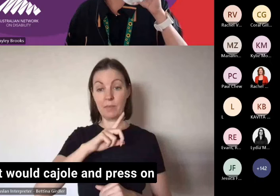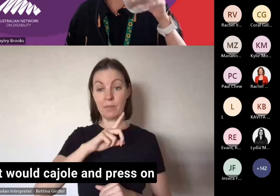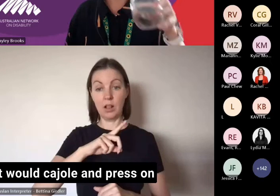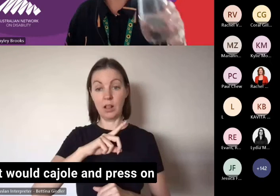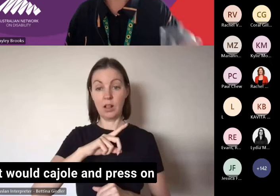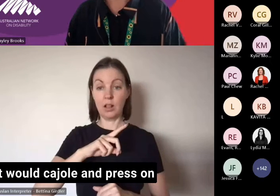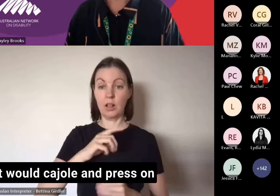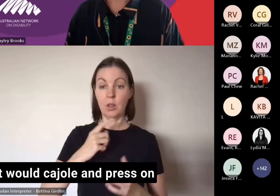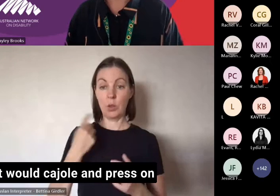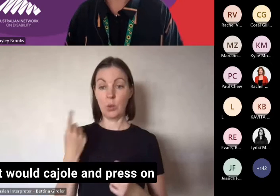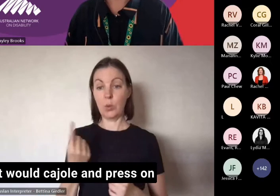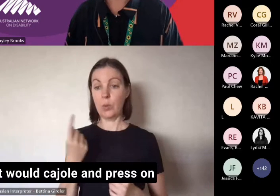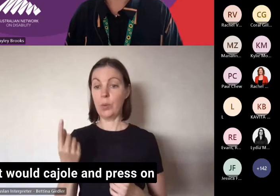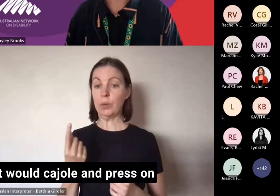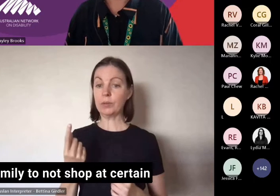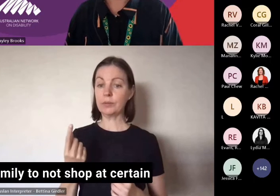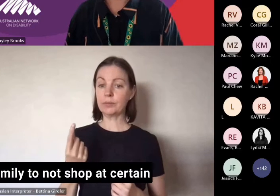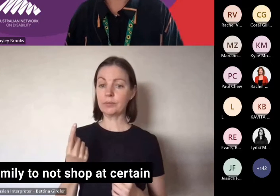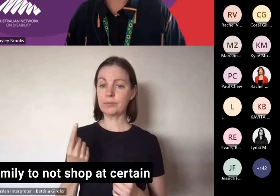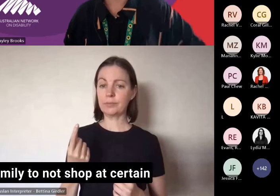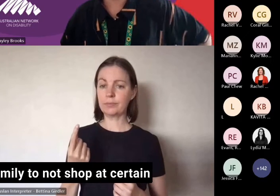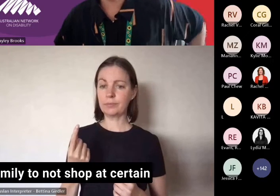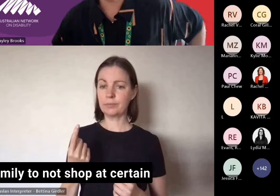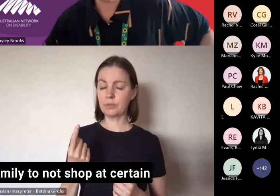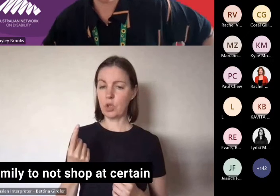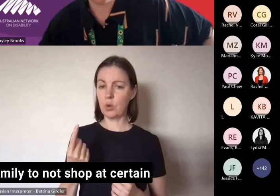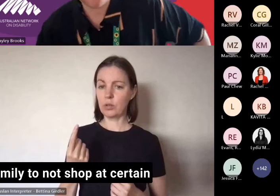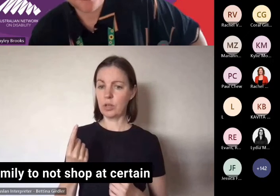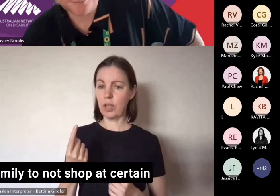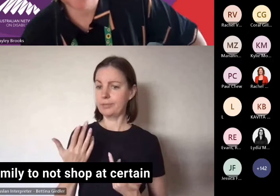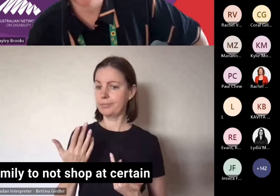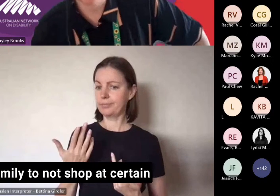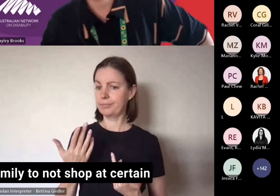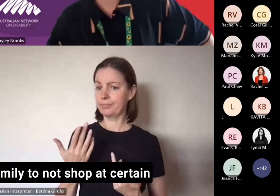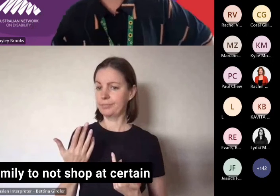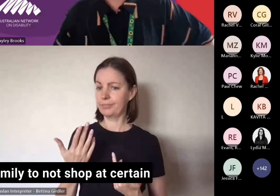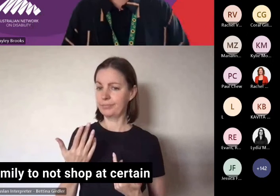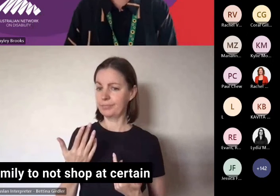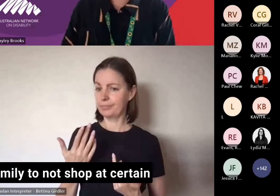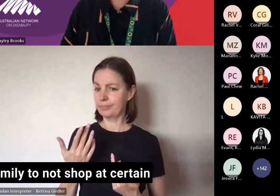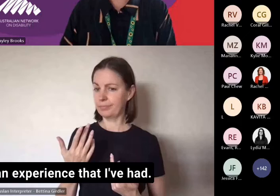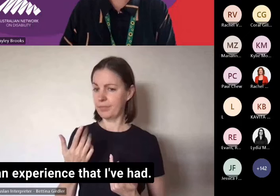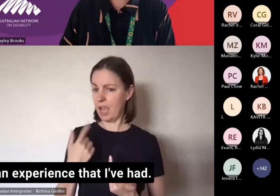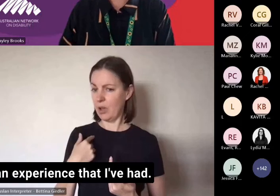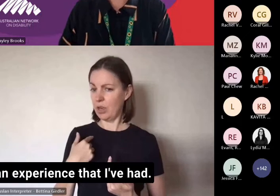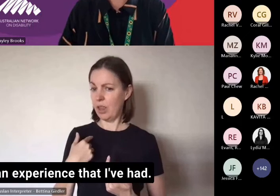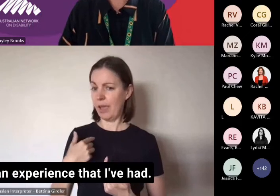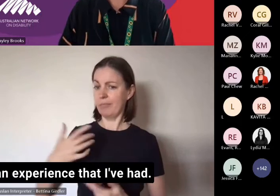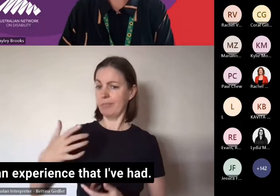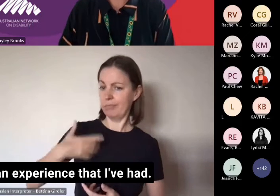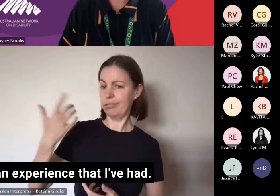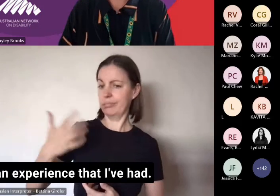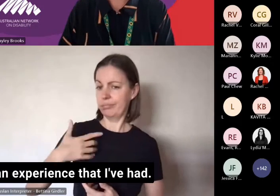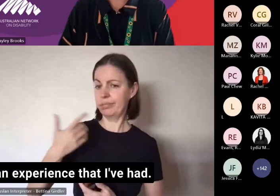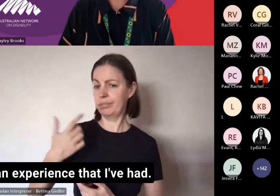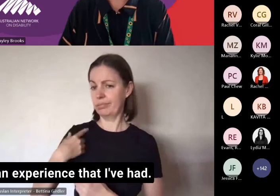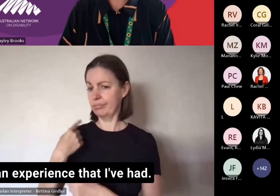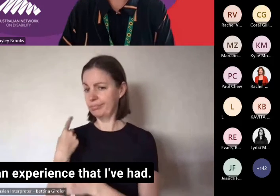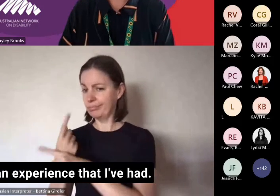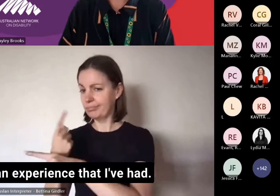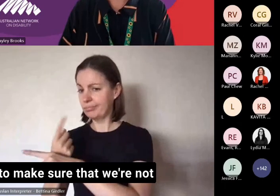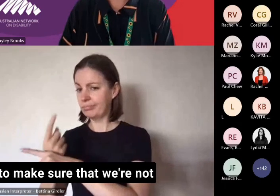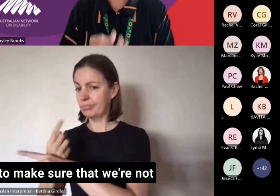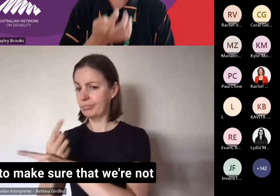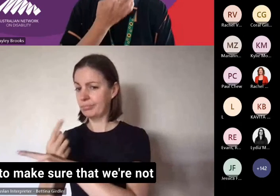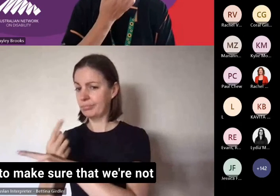cajole and press on my friends and family to not shop at certain places based on an experience that I've